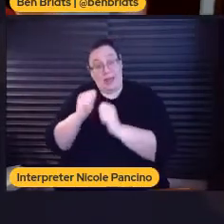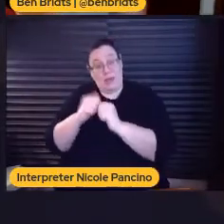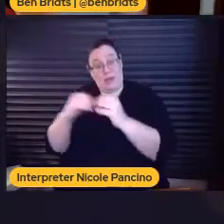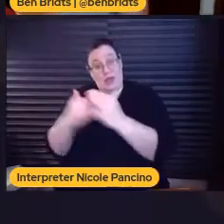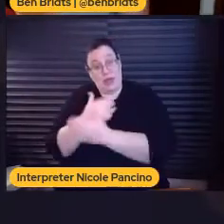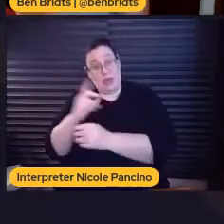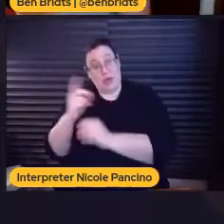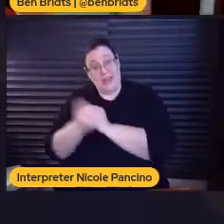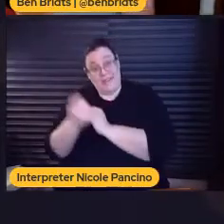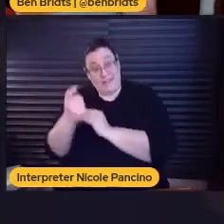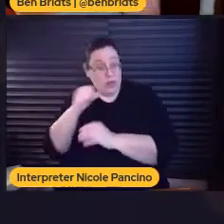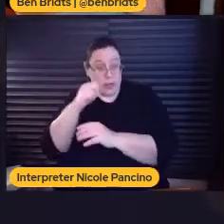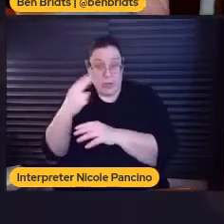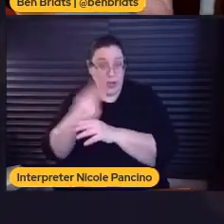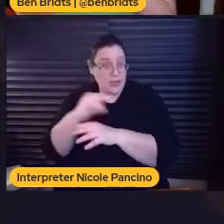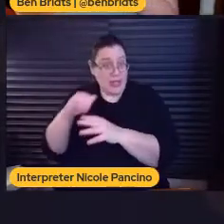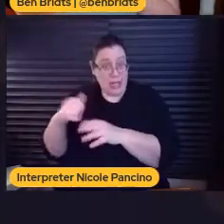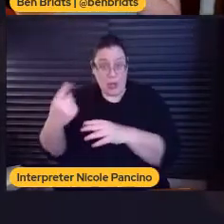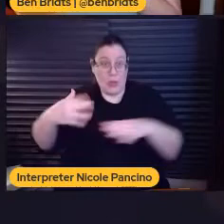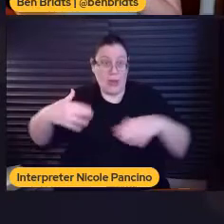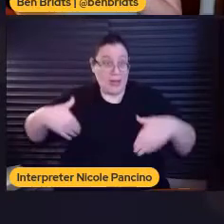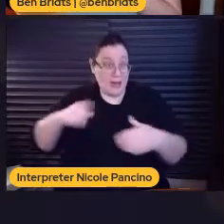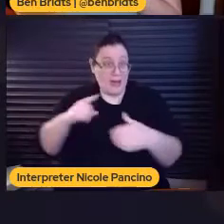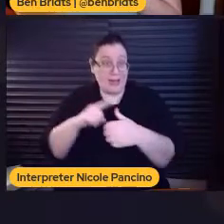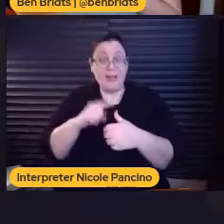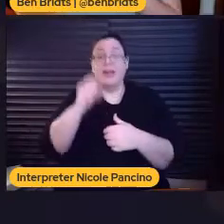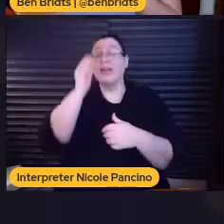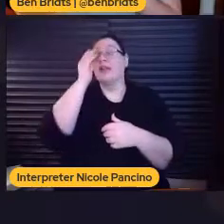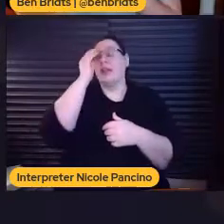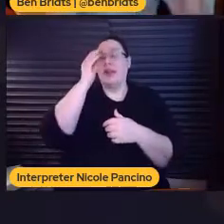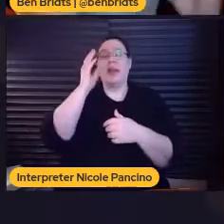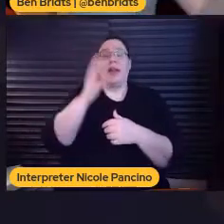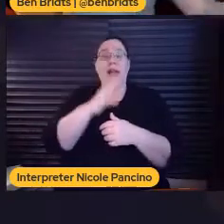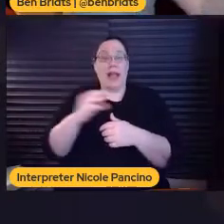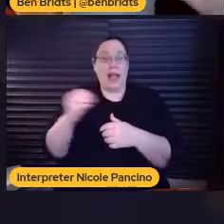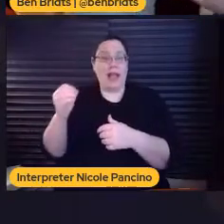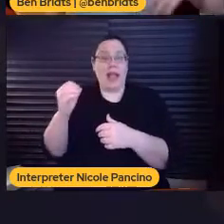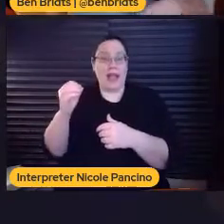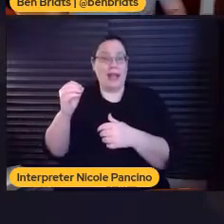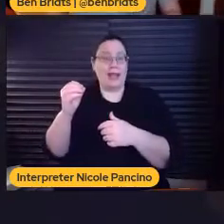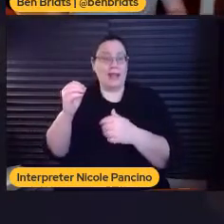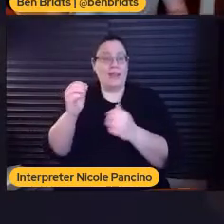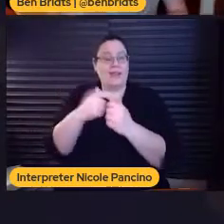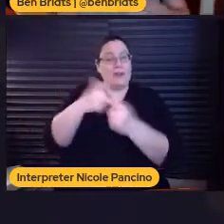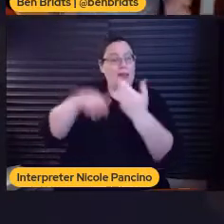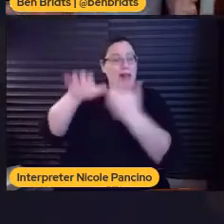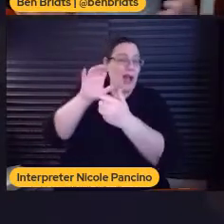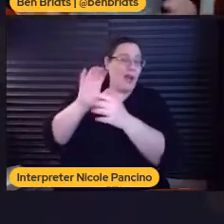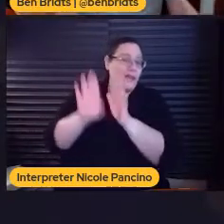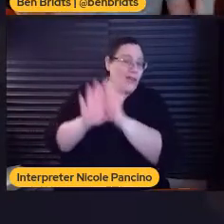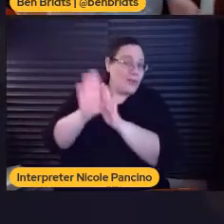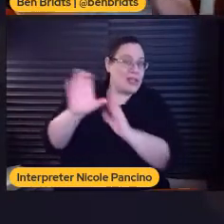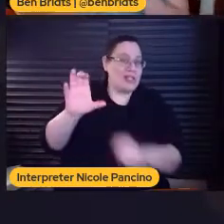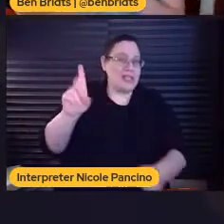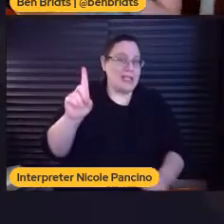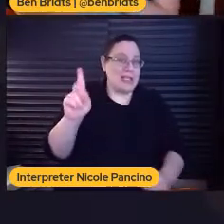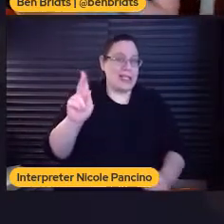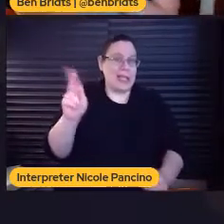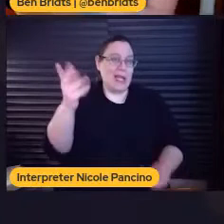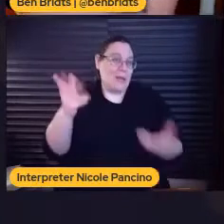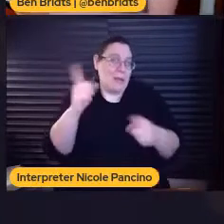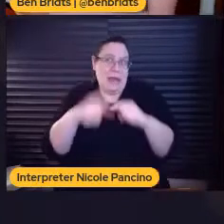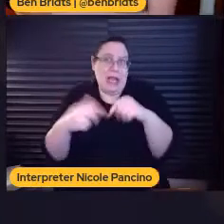not using that new one yet. And the one that's coming from CloudFormation or from CDK might not be able to use